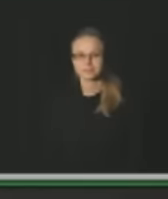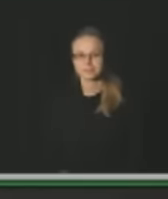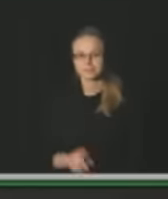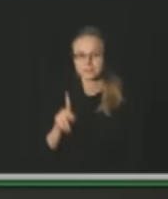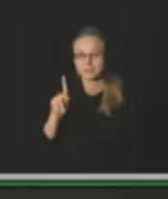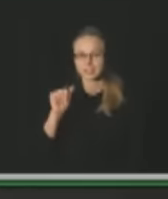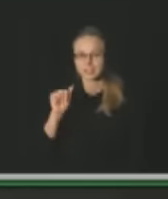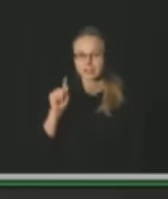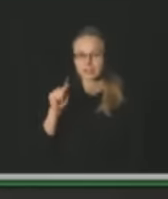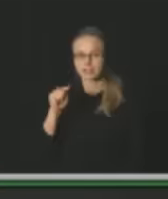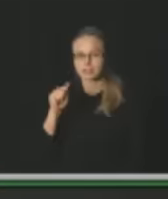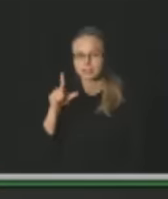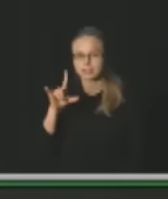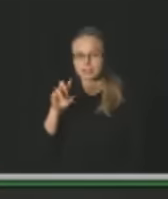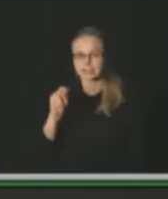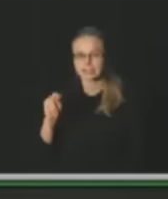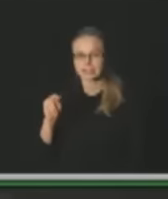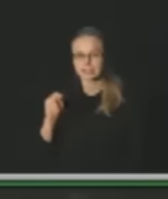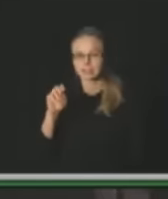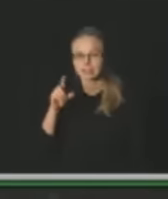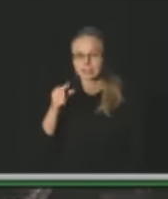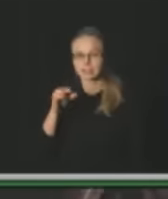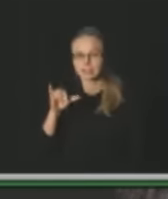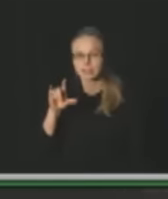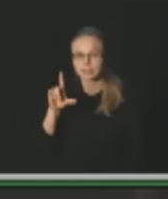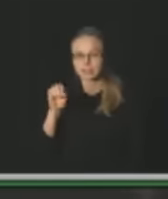Caitlin Gillum.